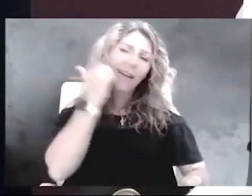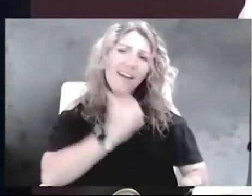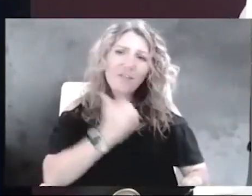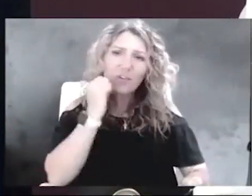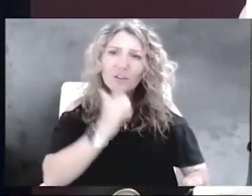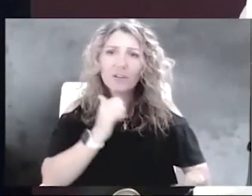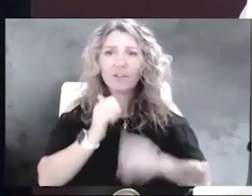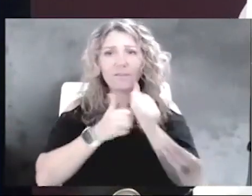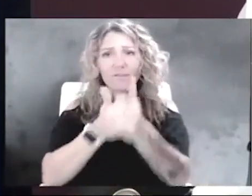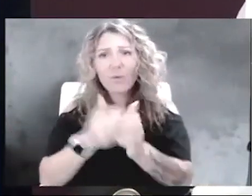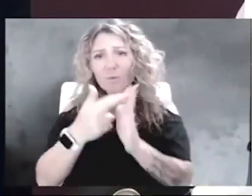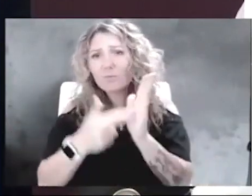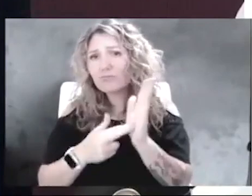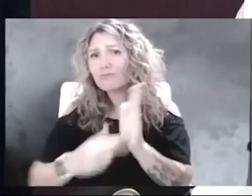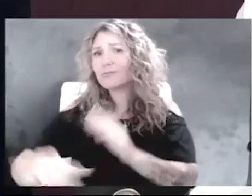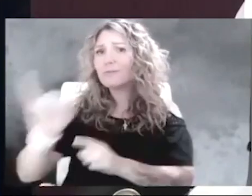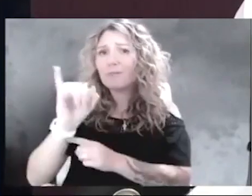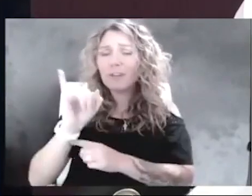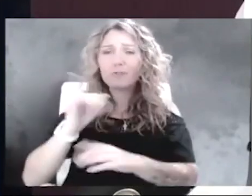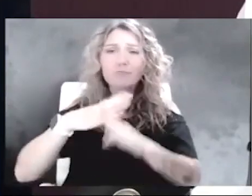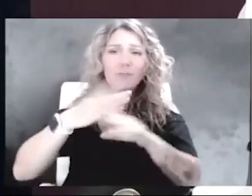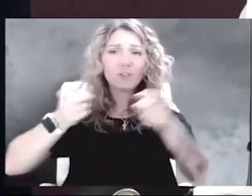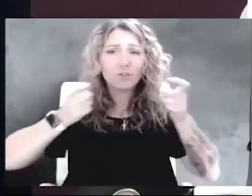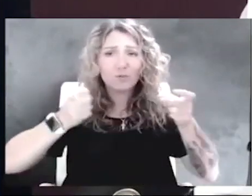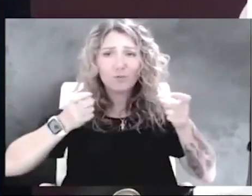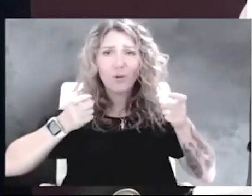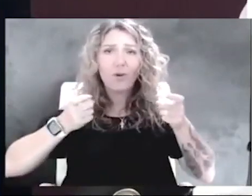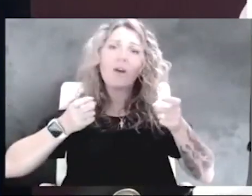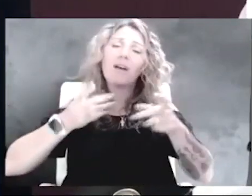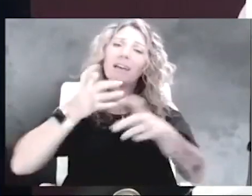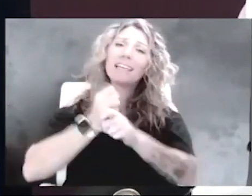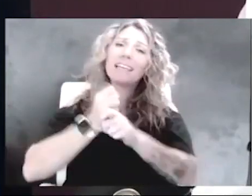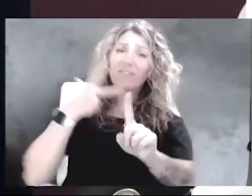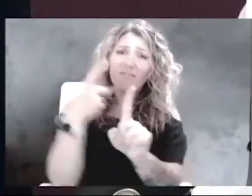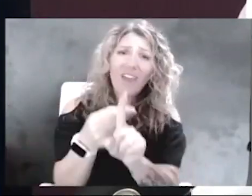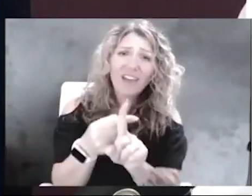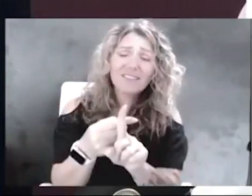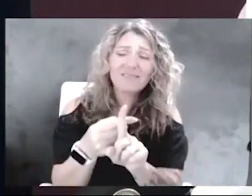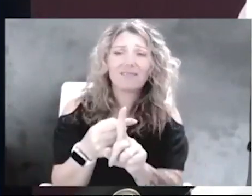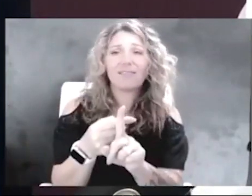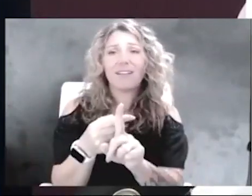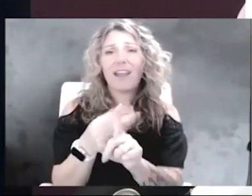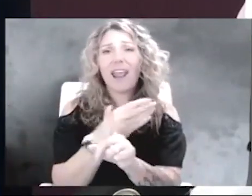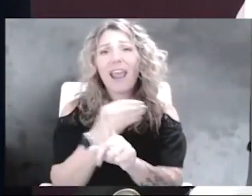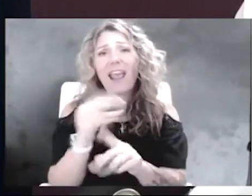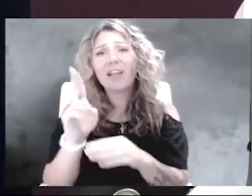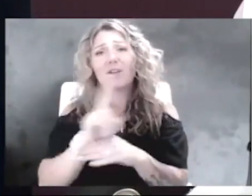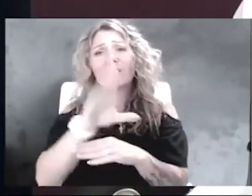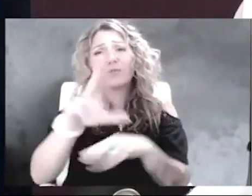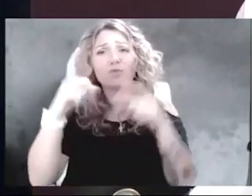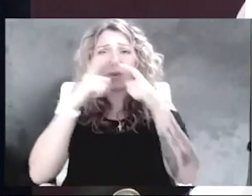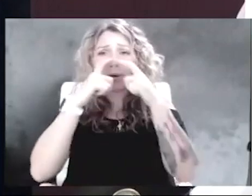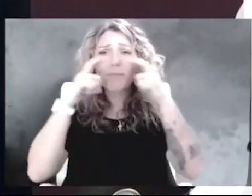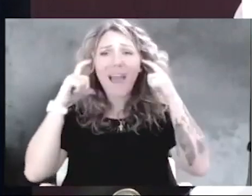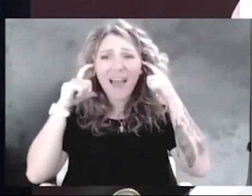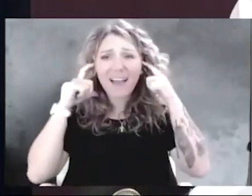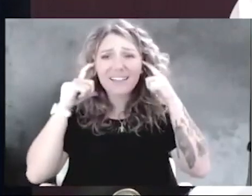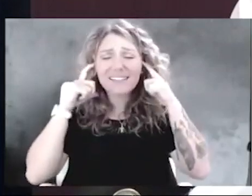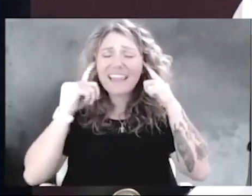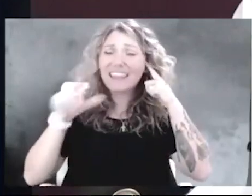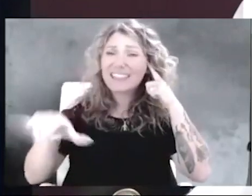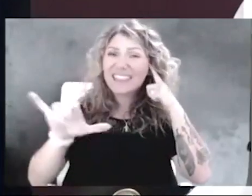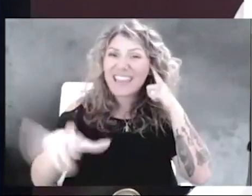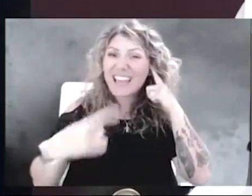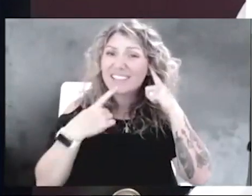infection prevention and control. Get yourself vaccinated, and wear that mask, which is a way of saying, I love you,